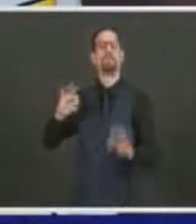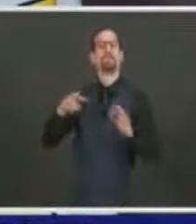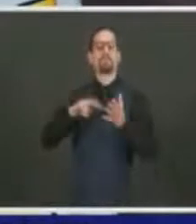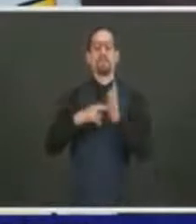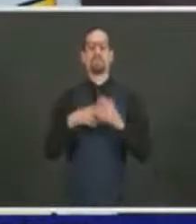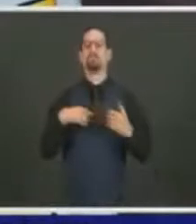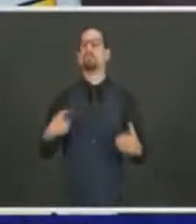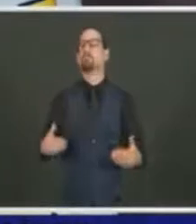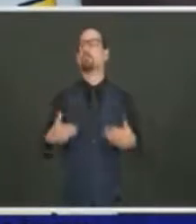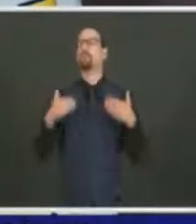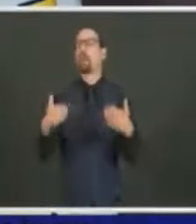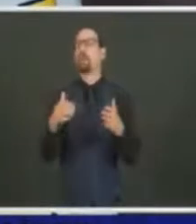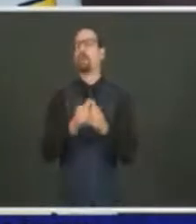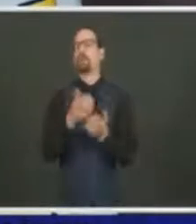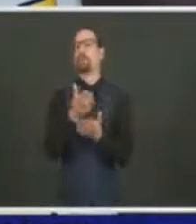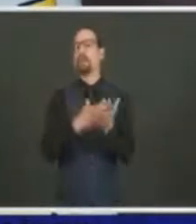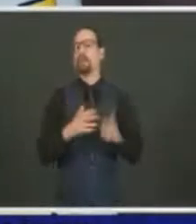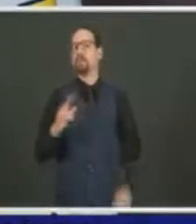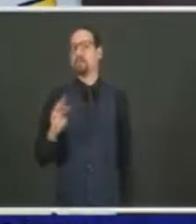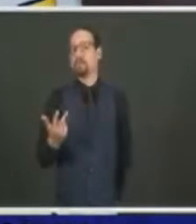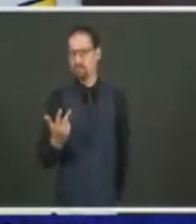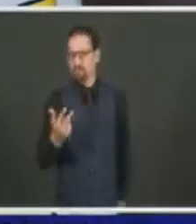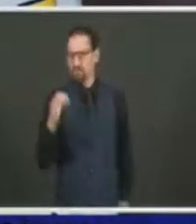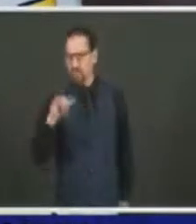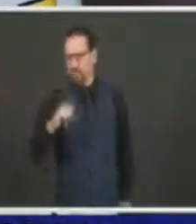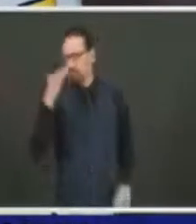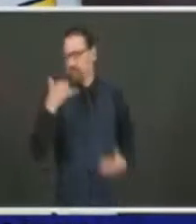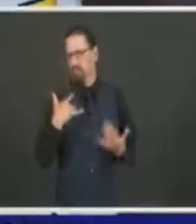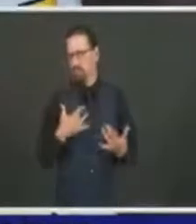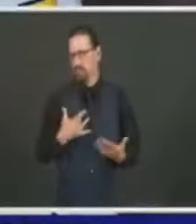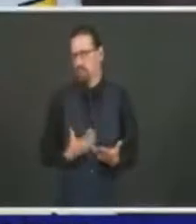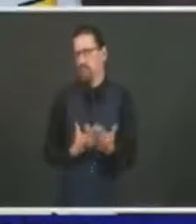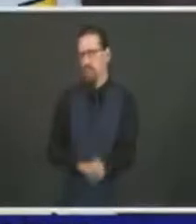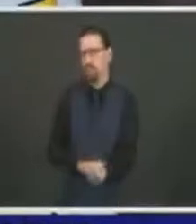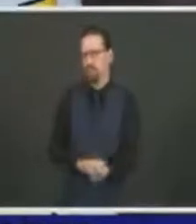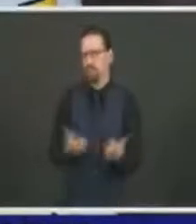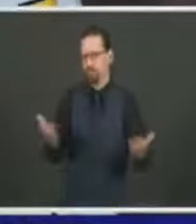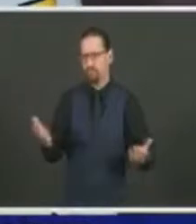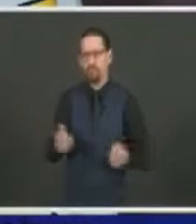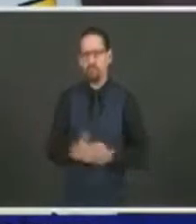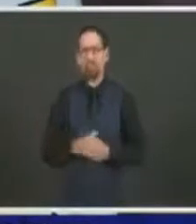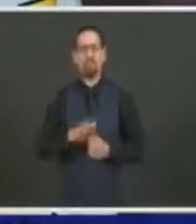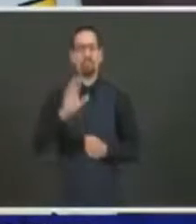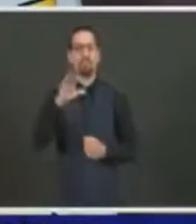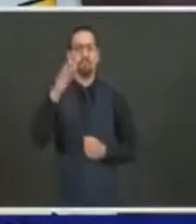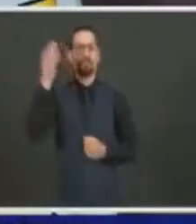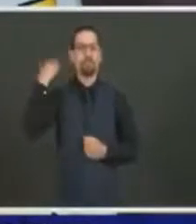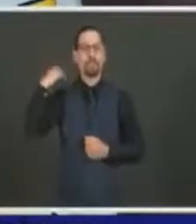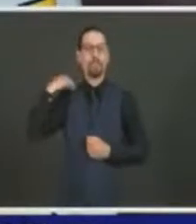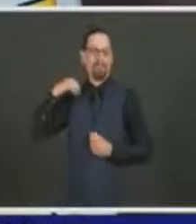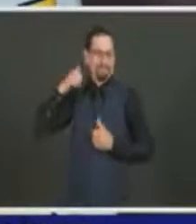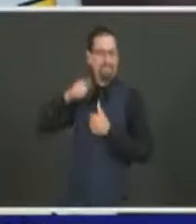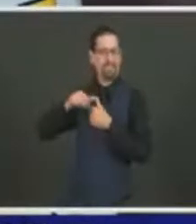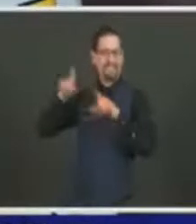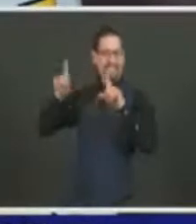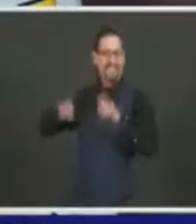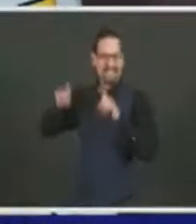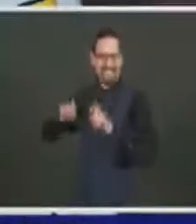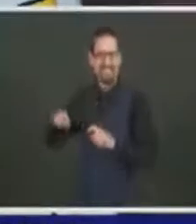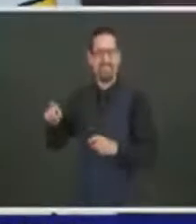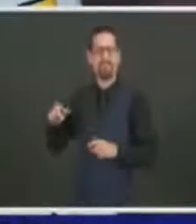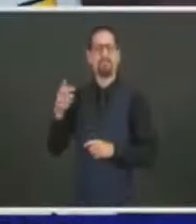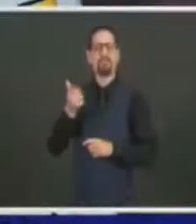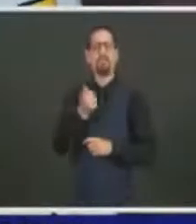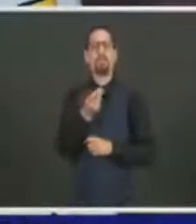capacity wasn't nearly what it is now. And those are all mostly lagging indicators. There are also